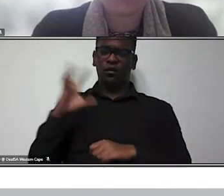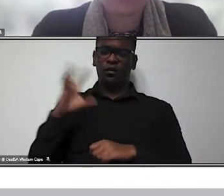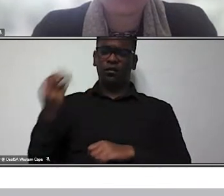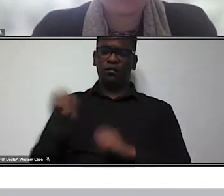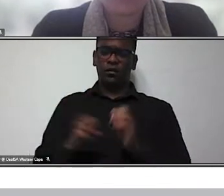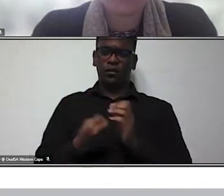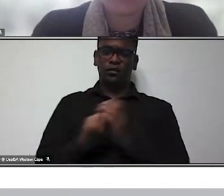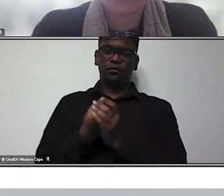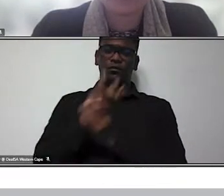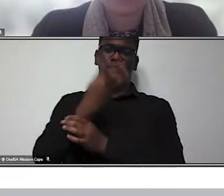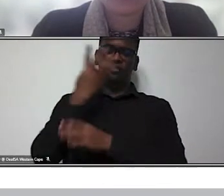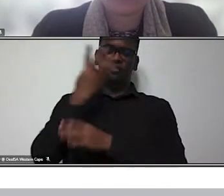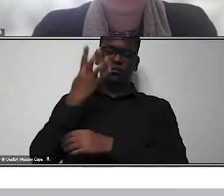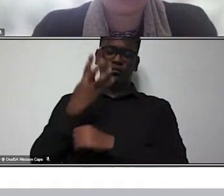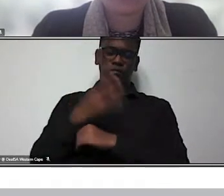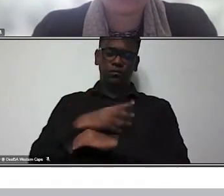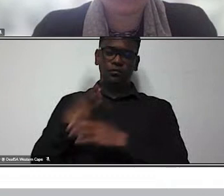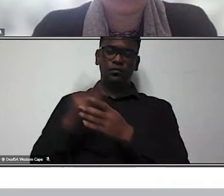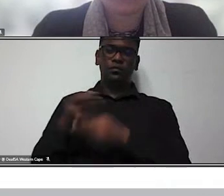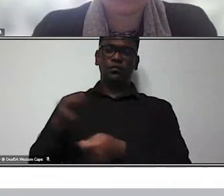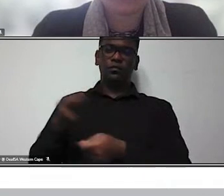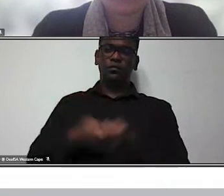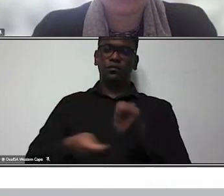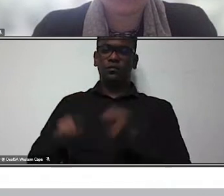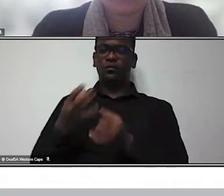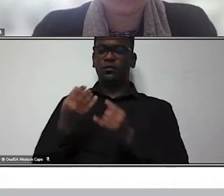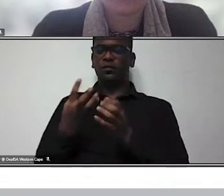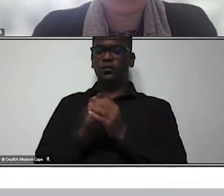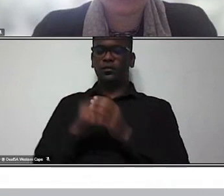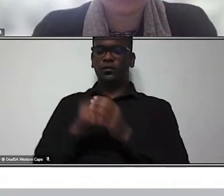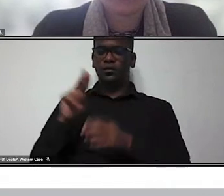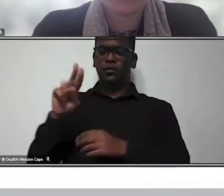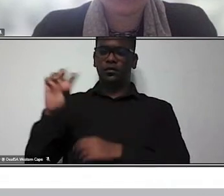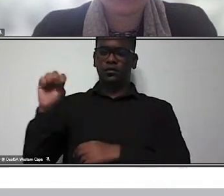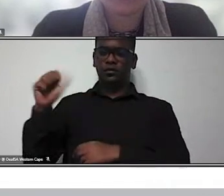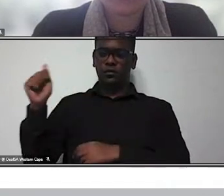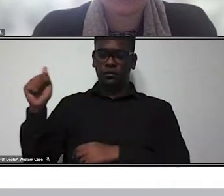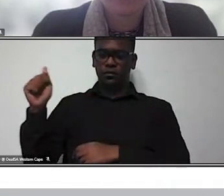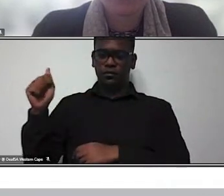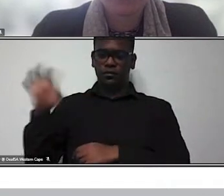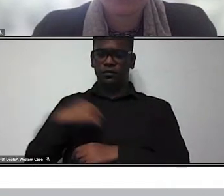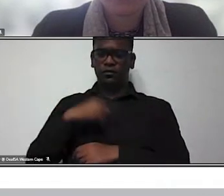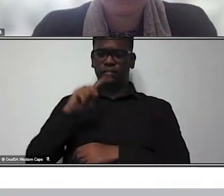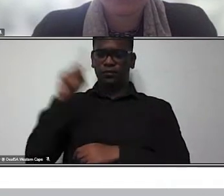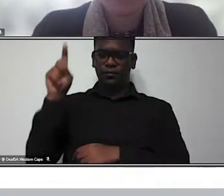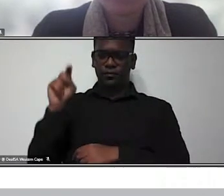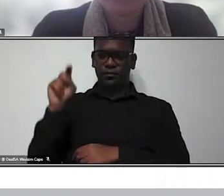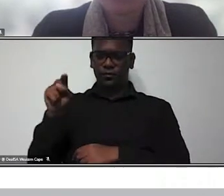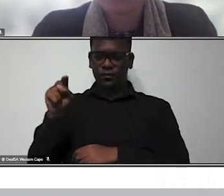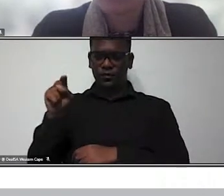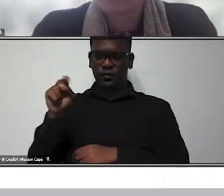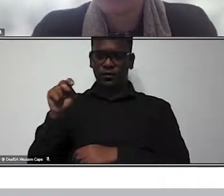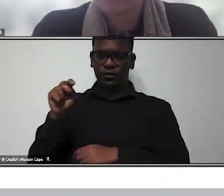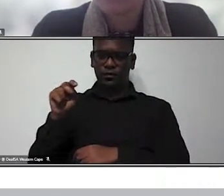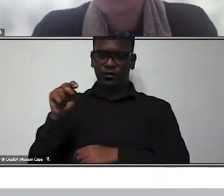the trade with the USA. So my question is this the